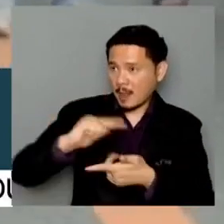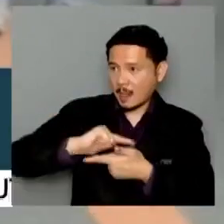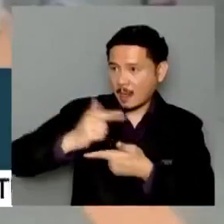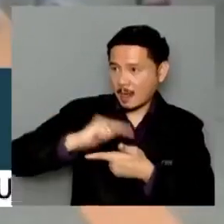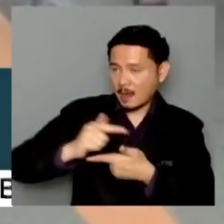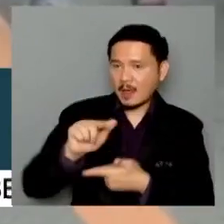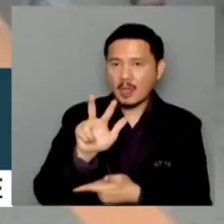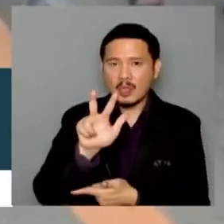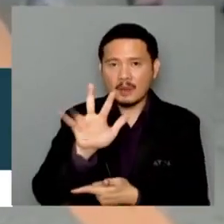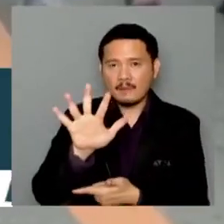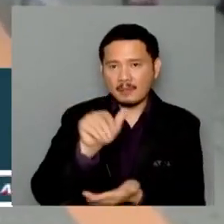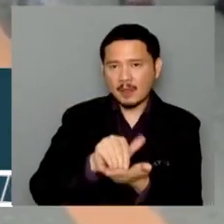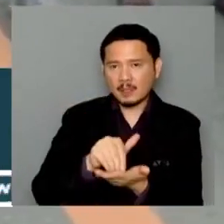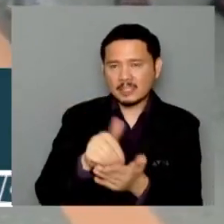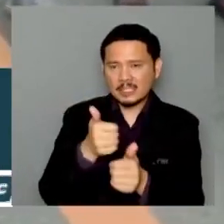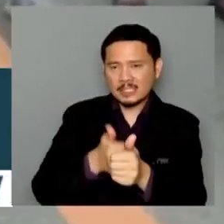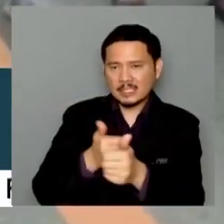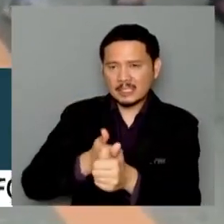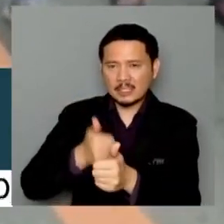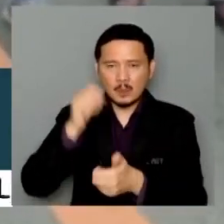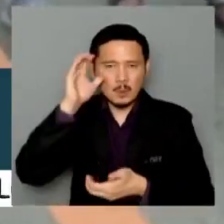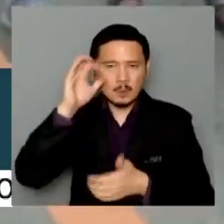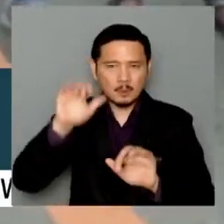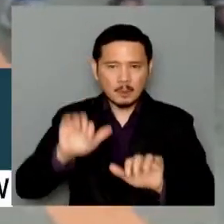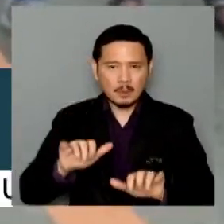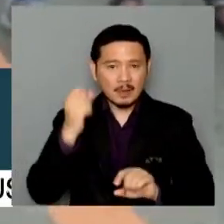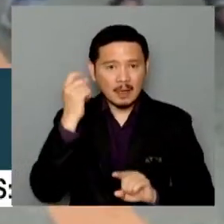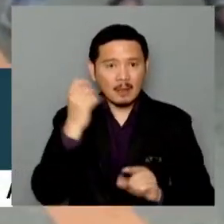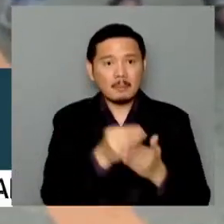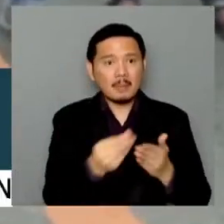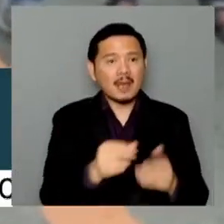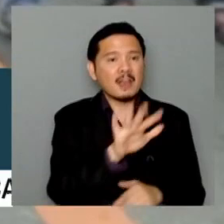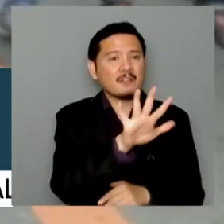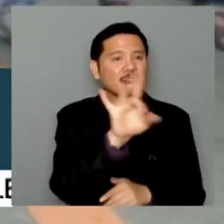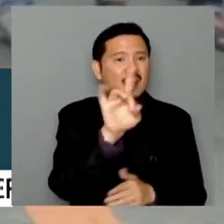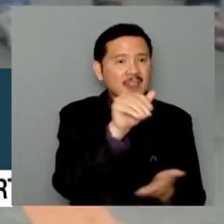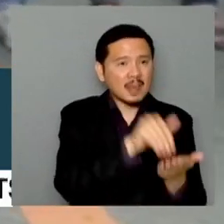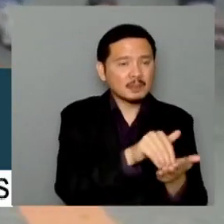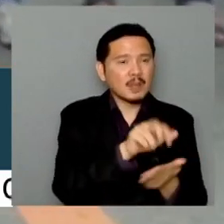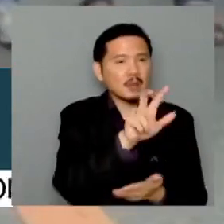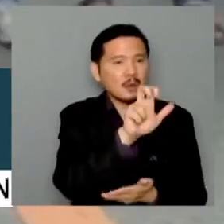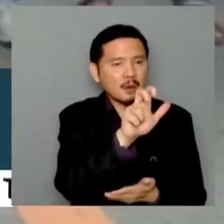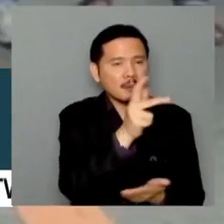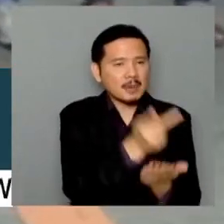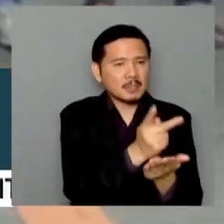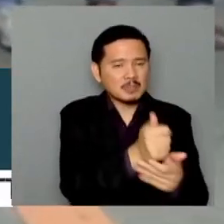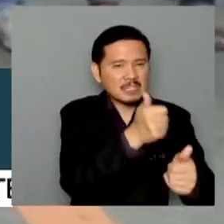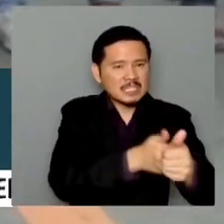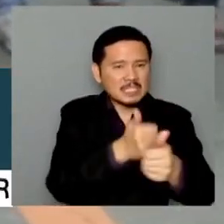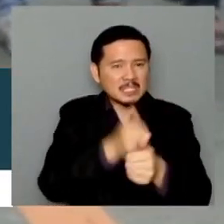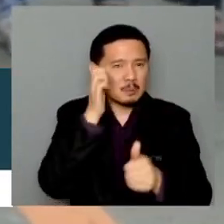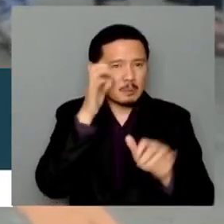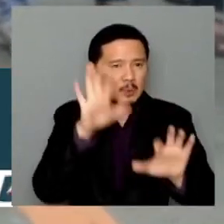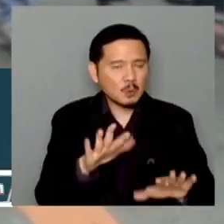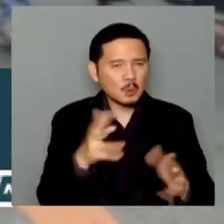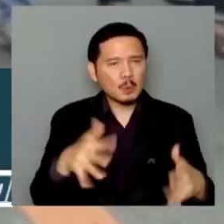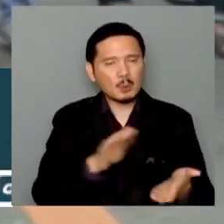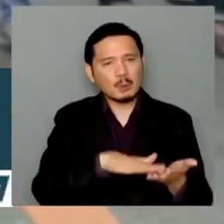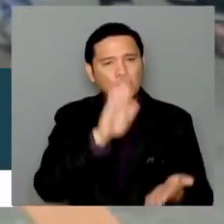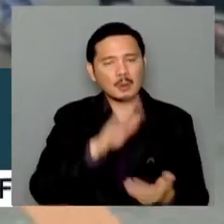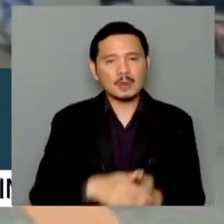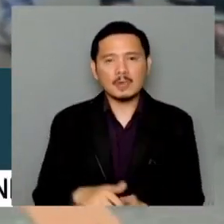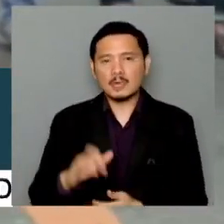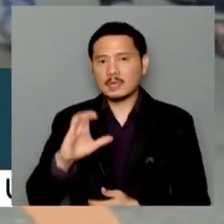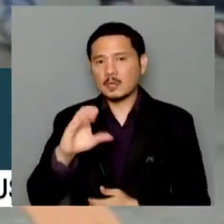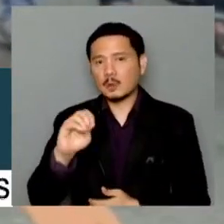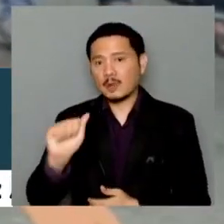each, but the PSDBM instead bought units at 58,300 pesos each. Recently, the Commission on Audit flagged the